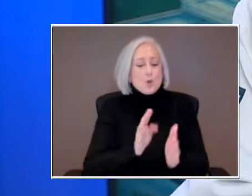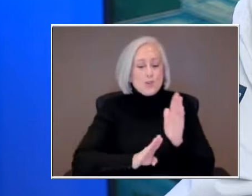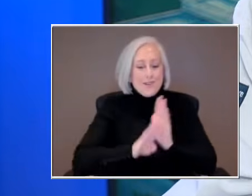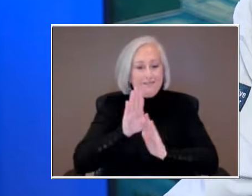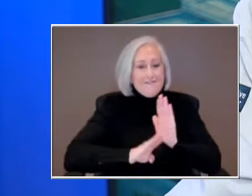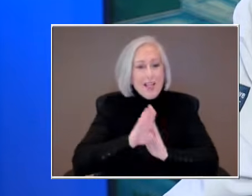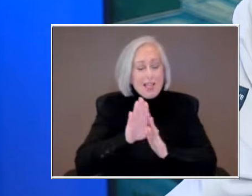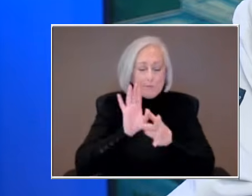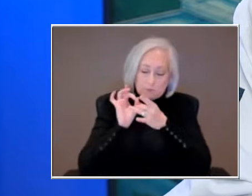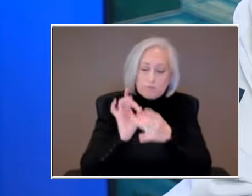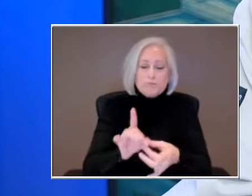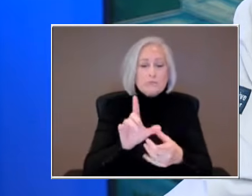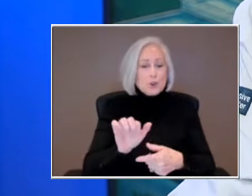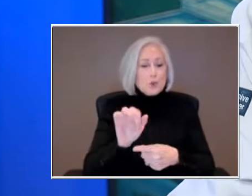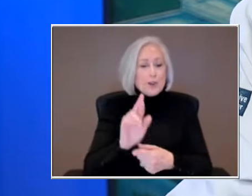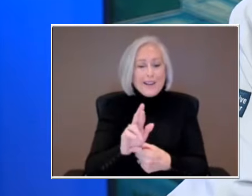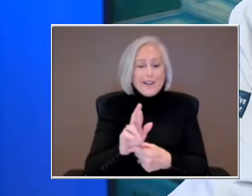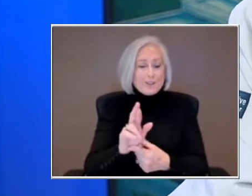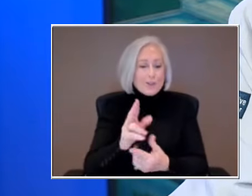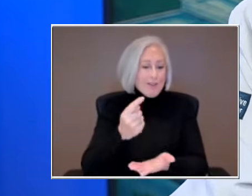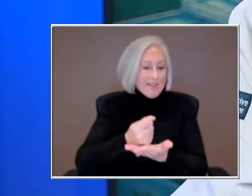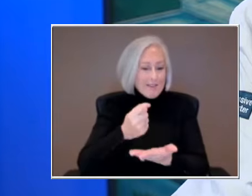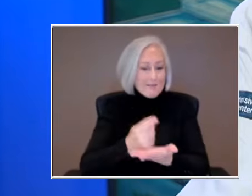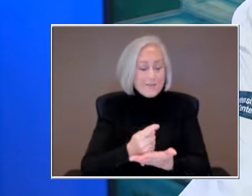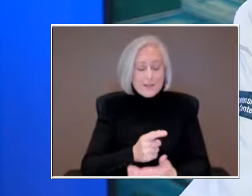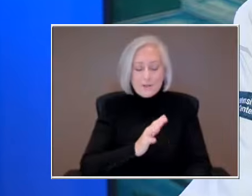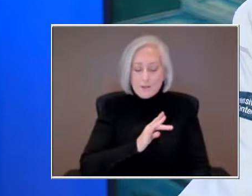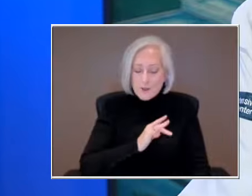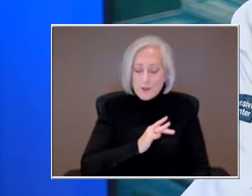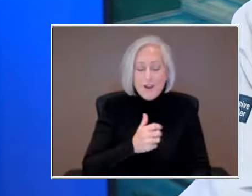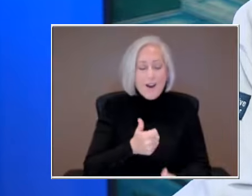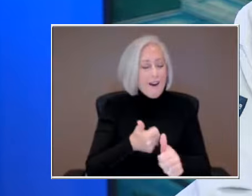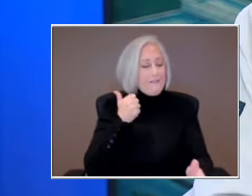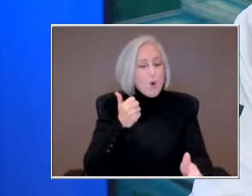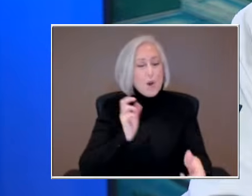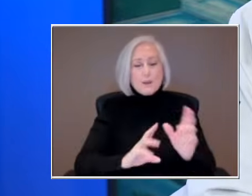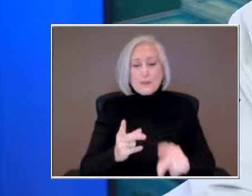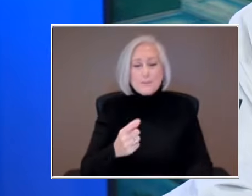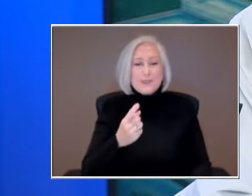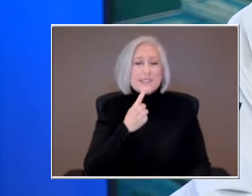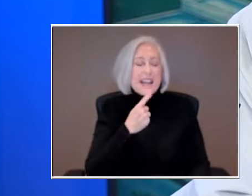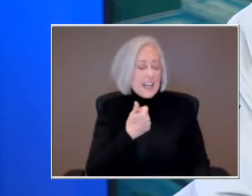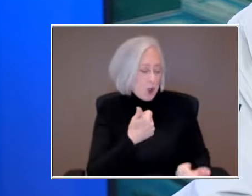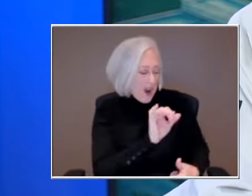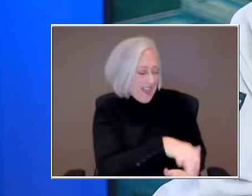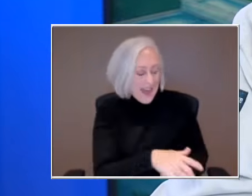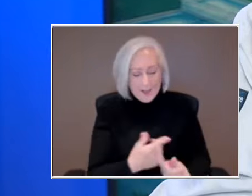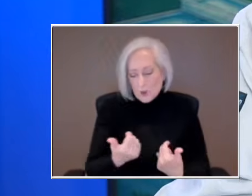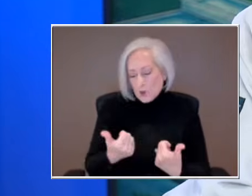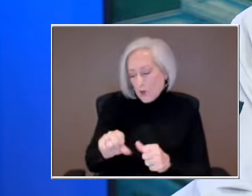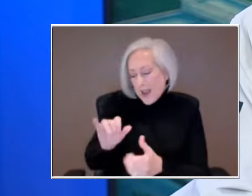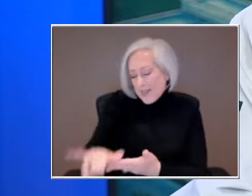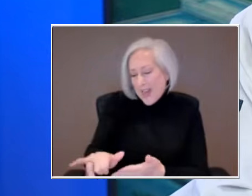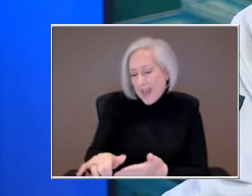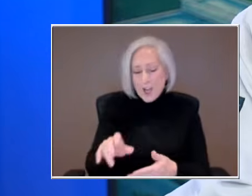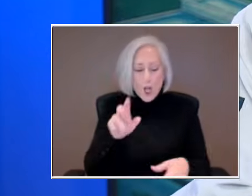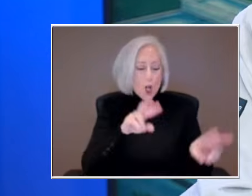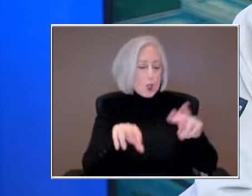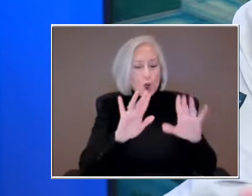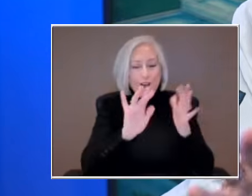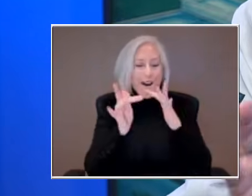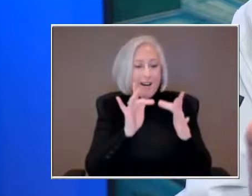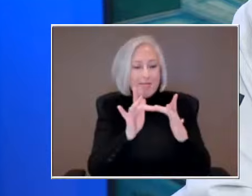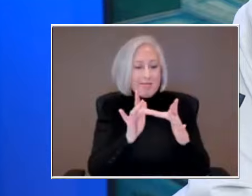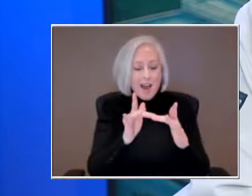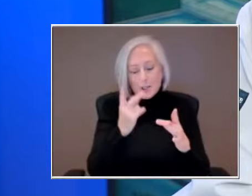to avoid, the friends that say you should try this or get on this website, they'll tell you how to treat your